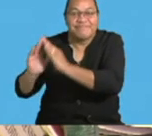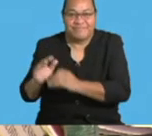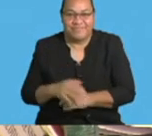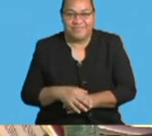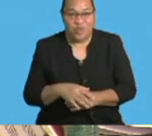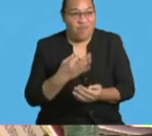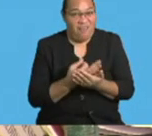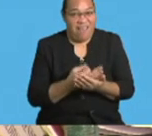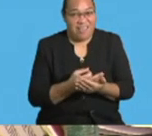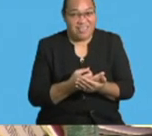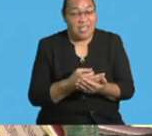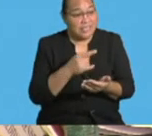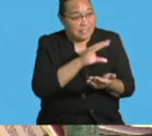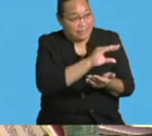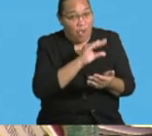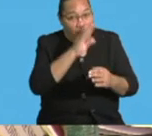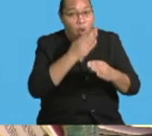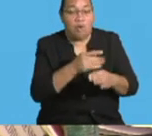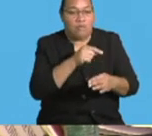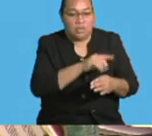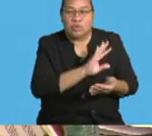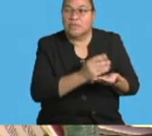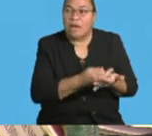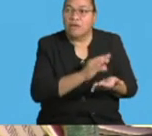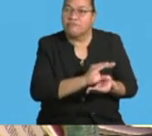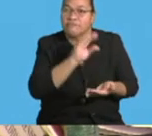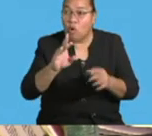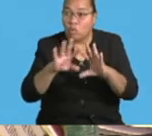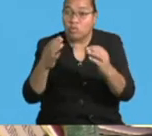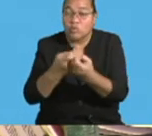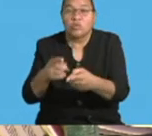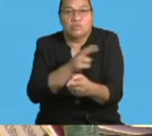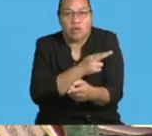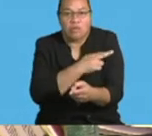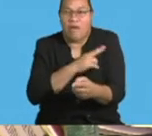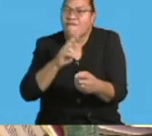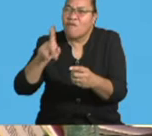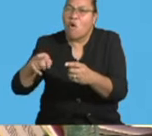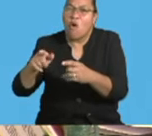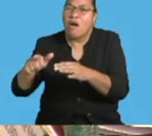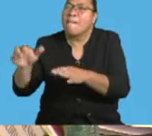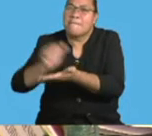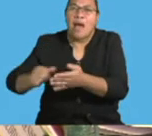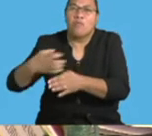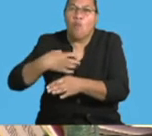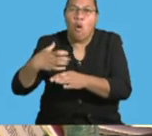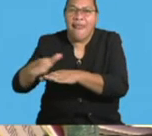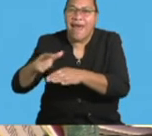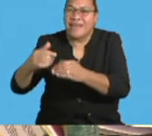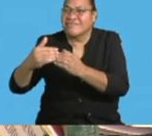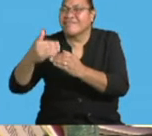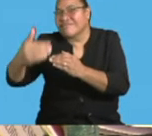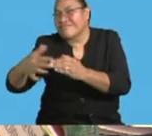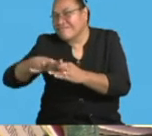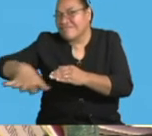current financial year will help the Trust in acquiring the land for Stage 4, preparation of necessary scheme plans